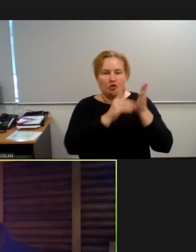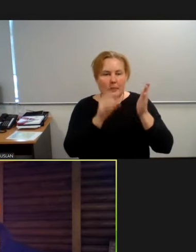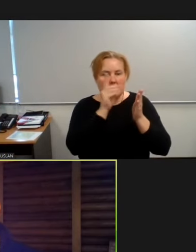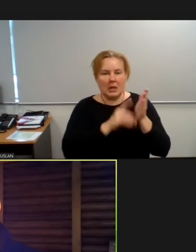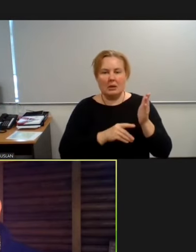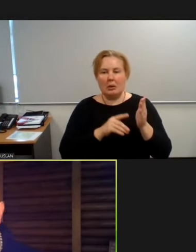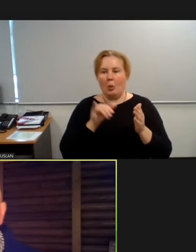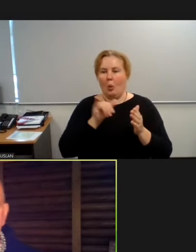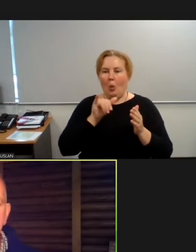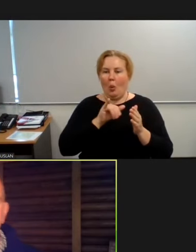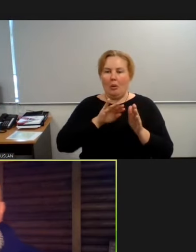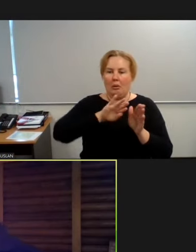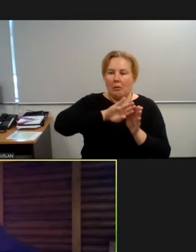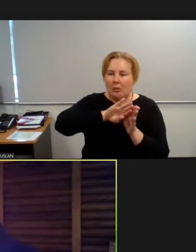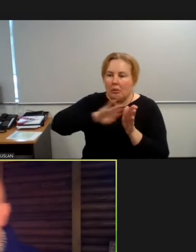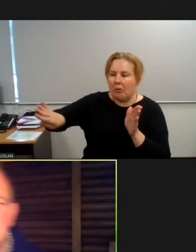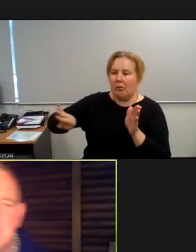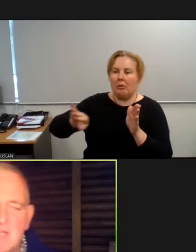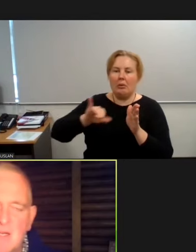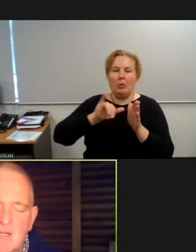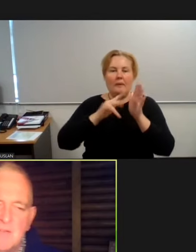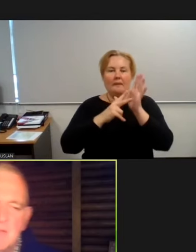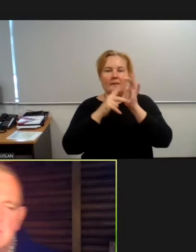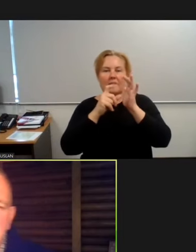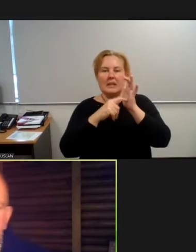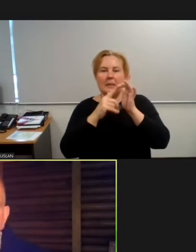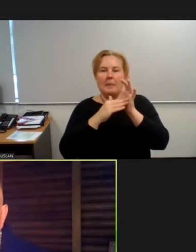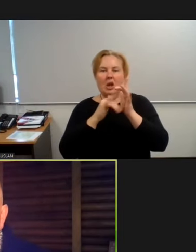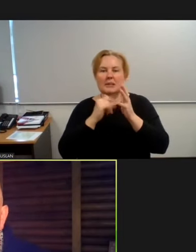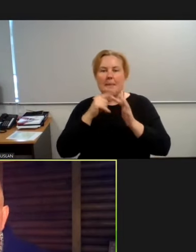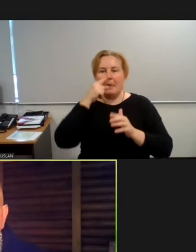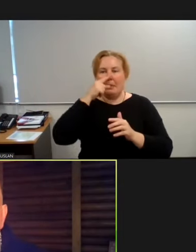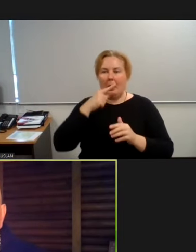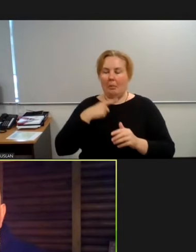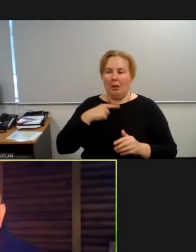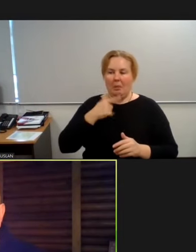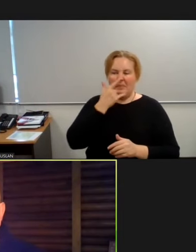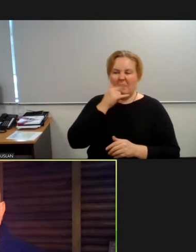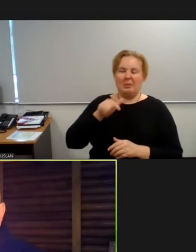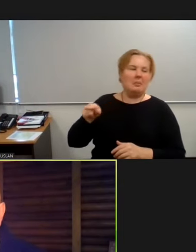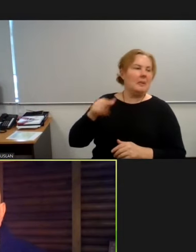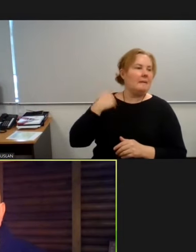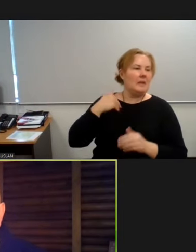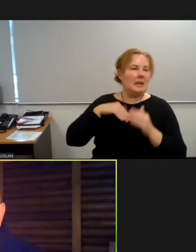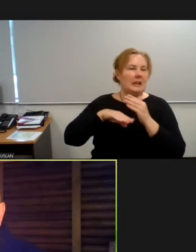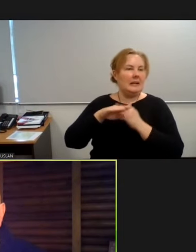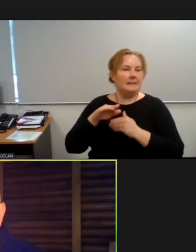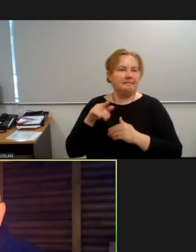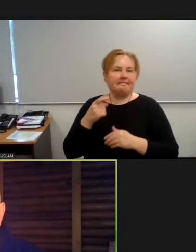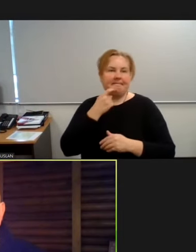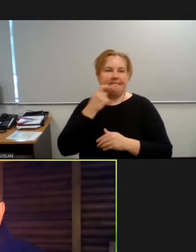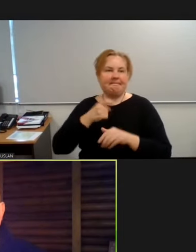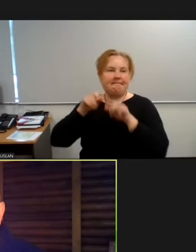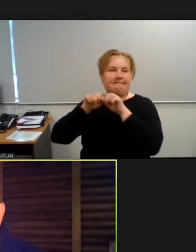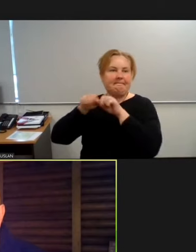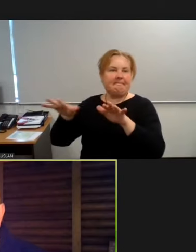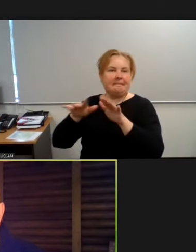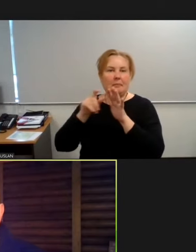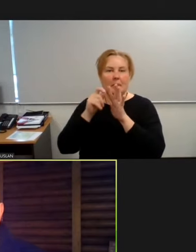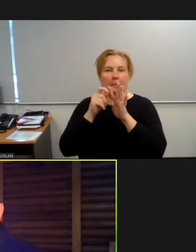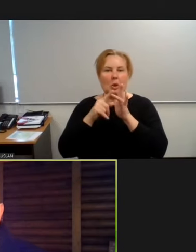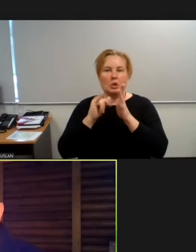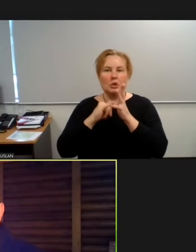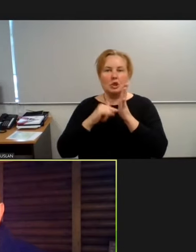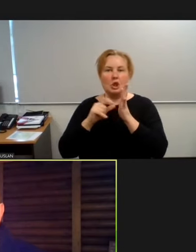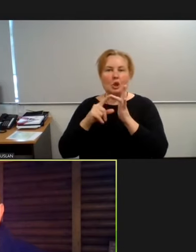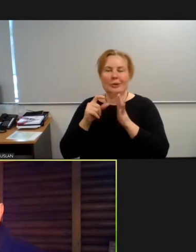people because they just happen to live in a particular postcode. And I think we need to be careful that we are all in